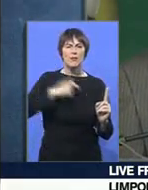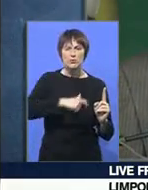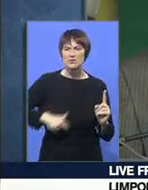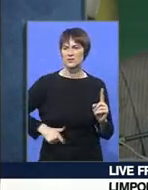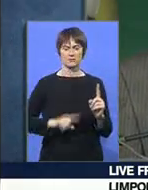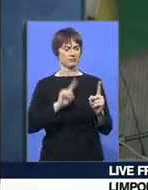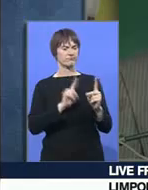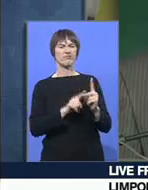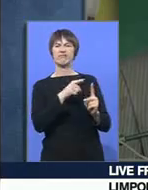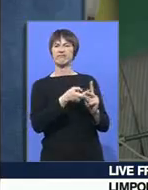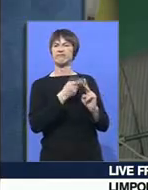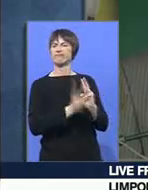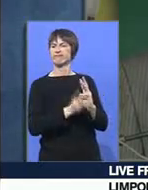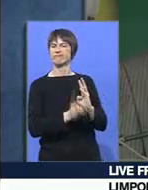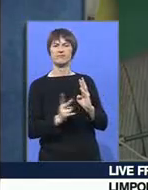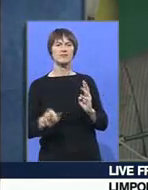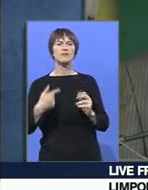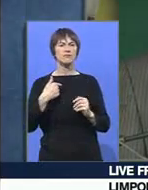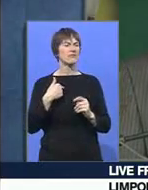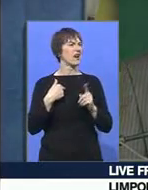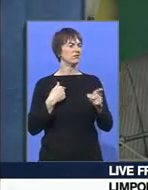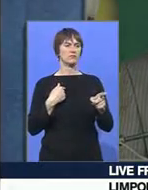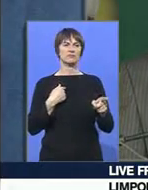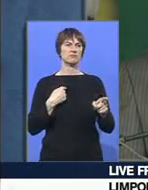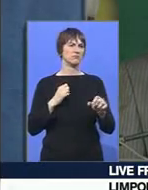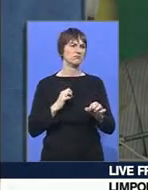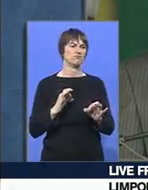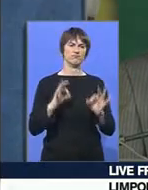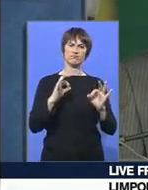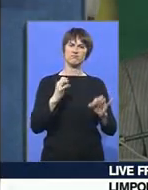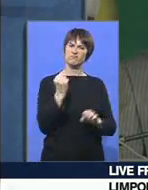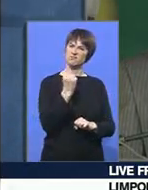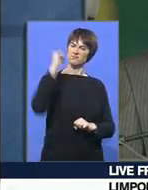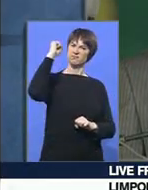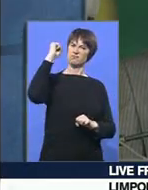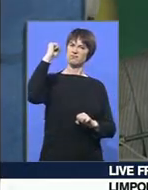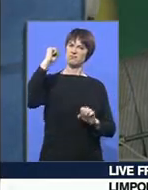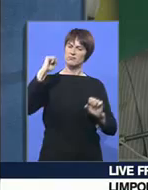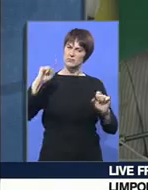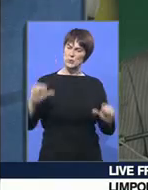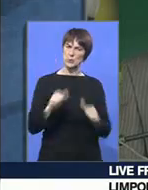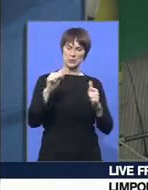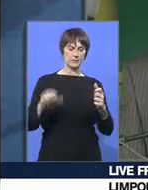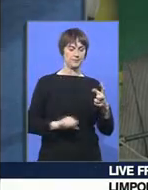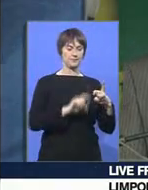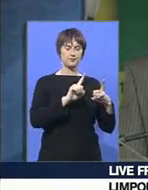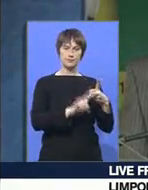honor Madiba, the revolutionary, the first Umkhonto